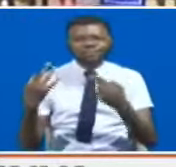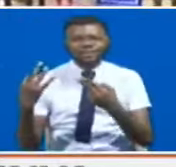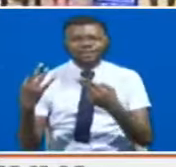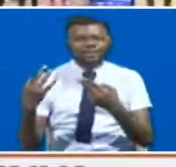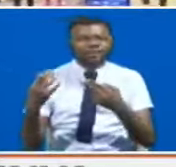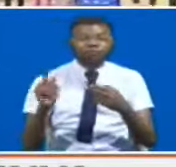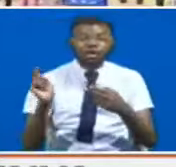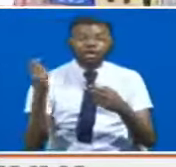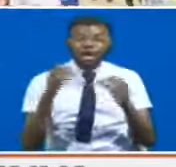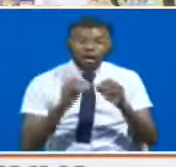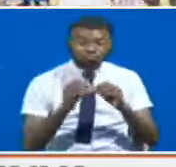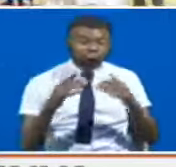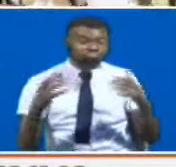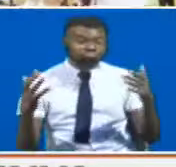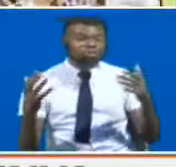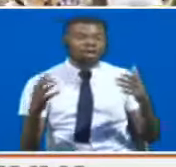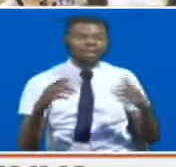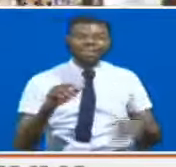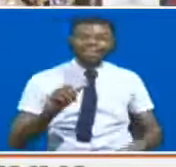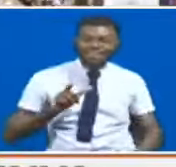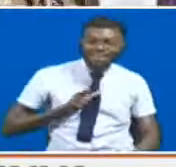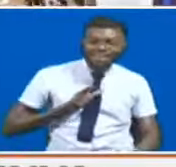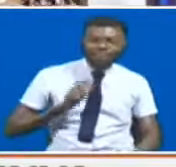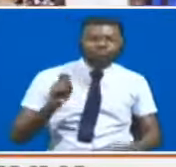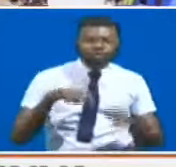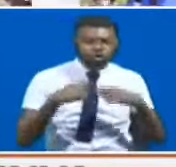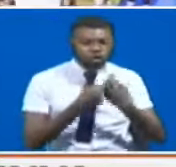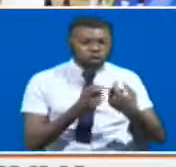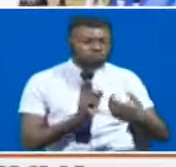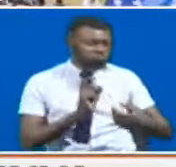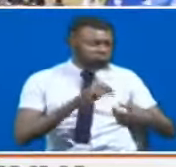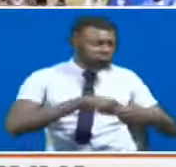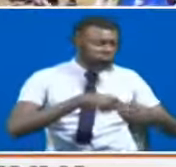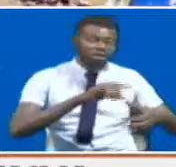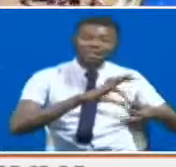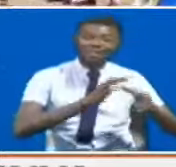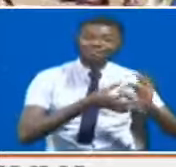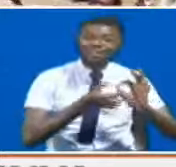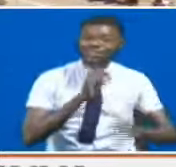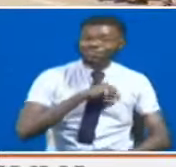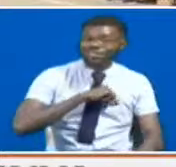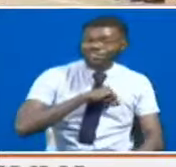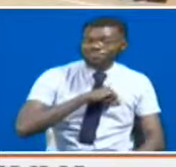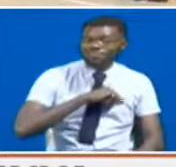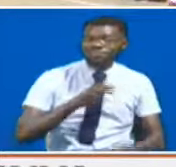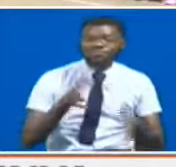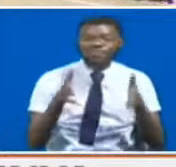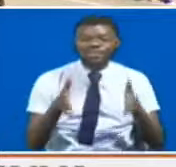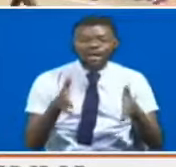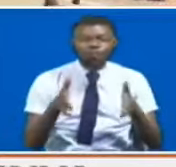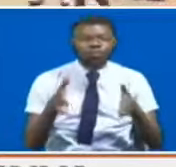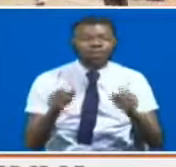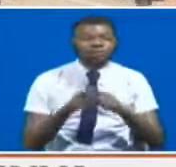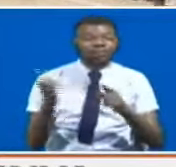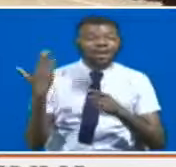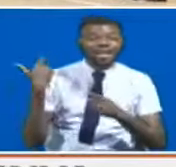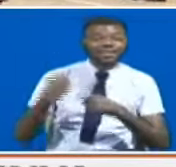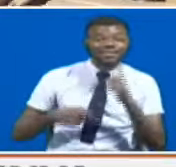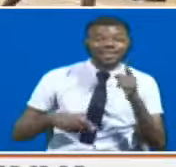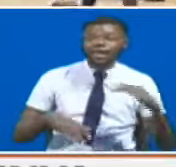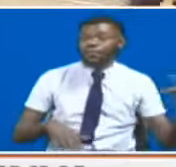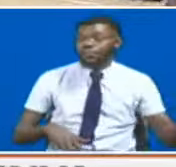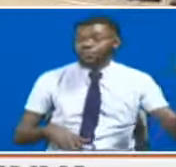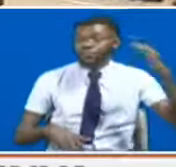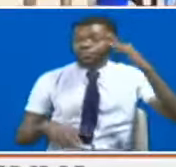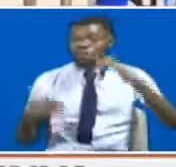We have a ladies team going to Olympics. Right now they are at the qualifier Olympics. Last year they were in Poland.